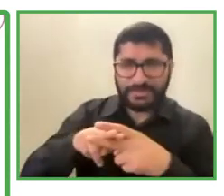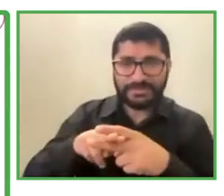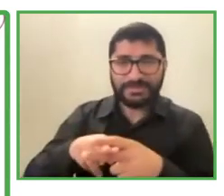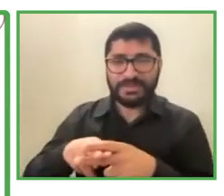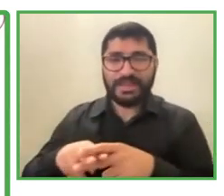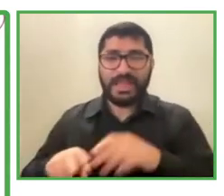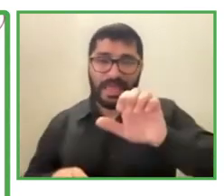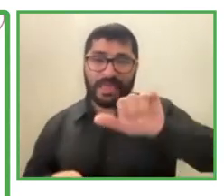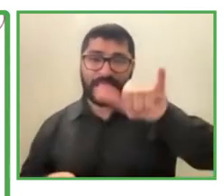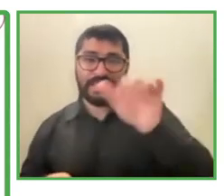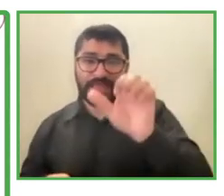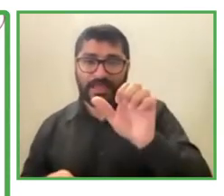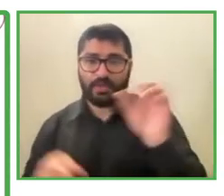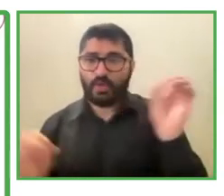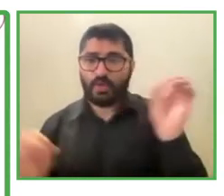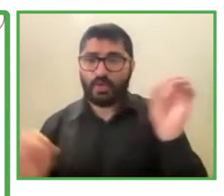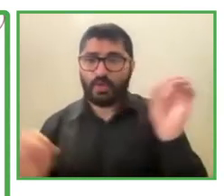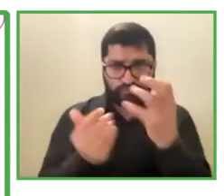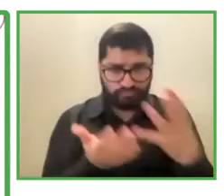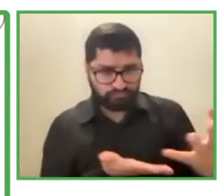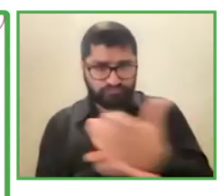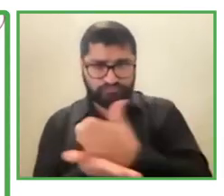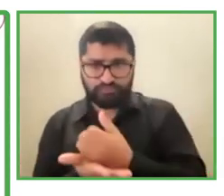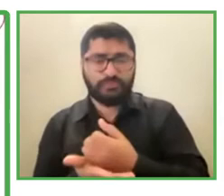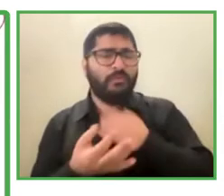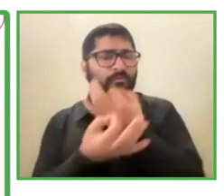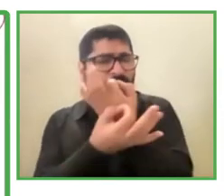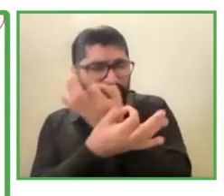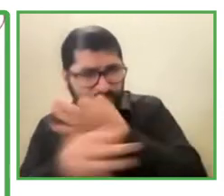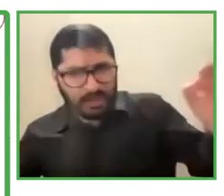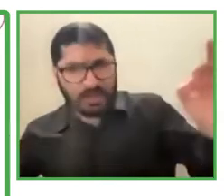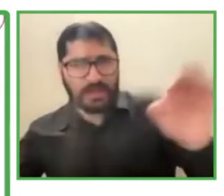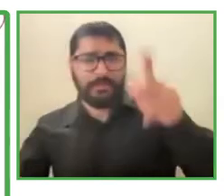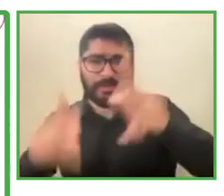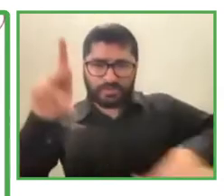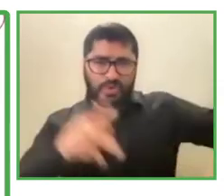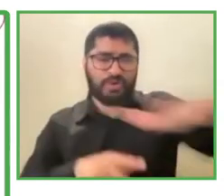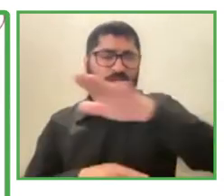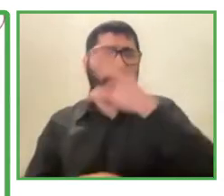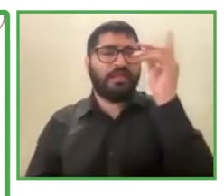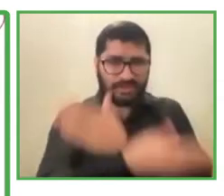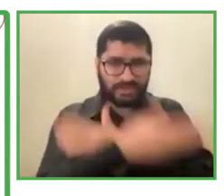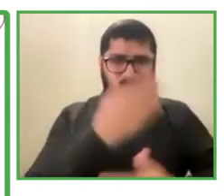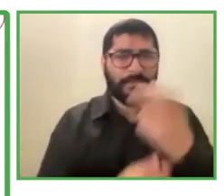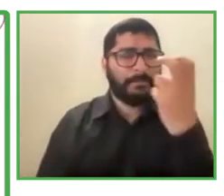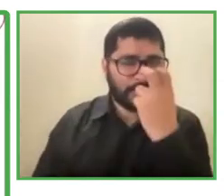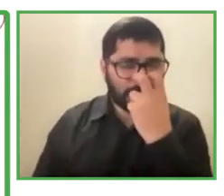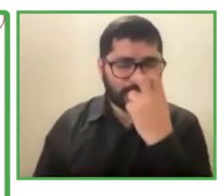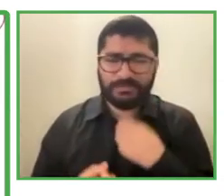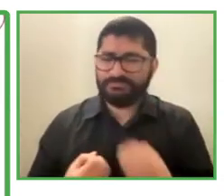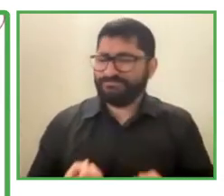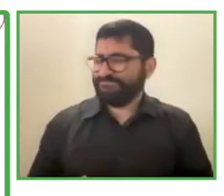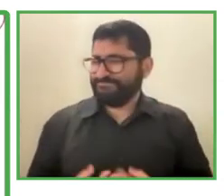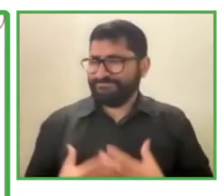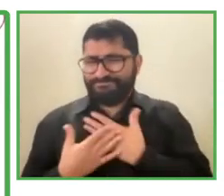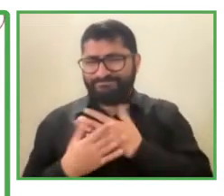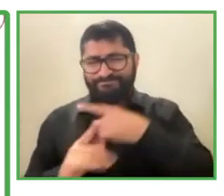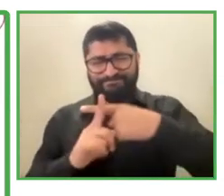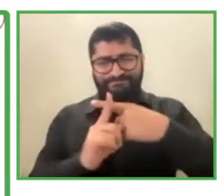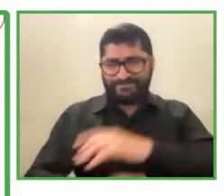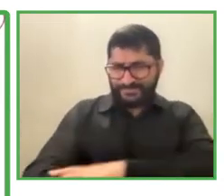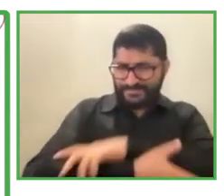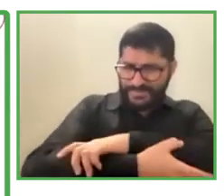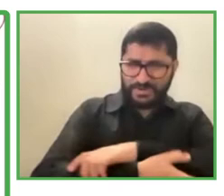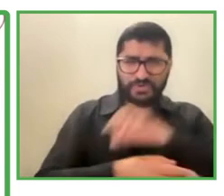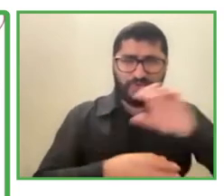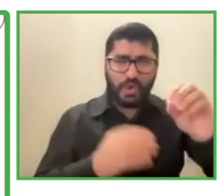We're very happy to be partnering with Luz Foundation in their work empowering persons with